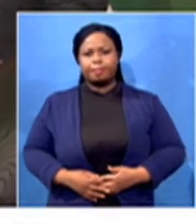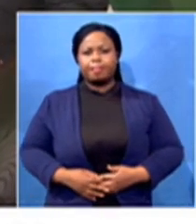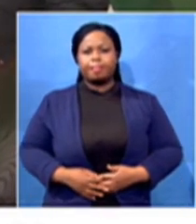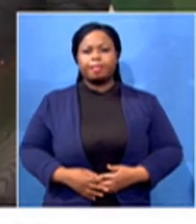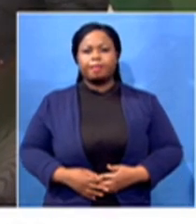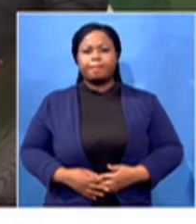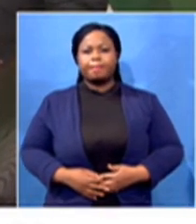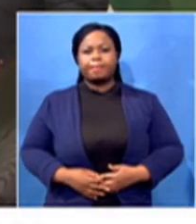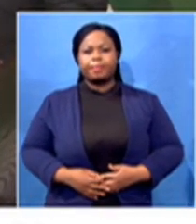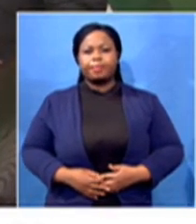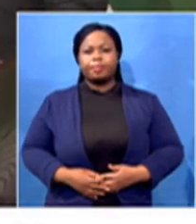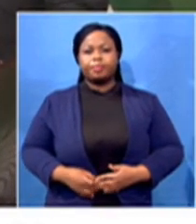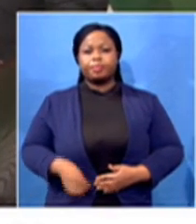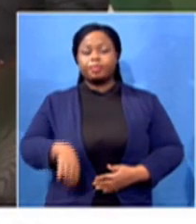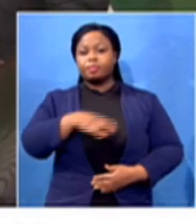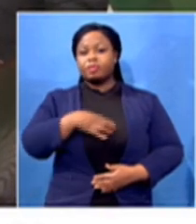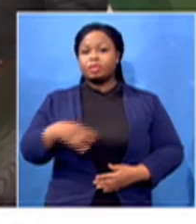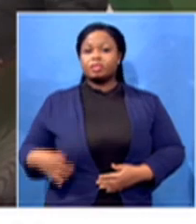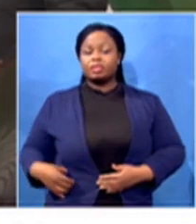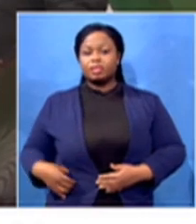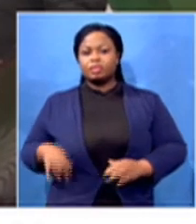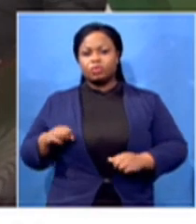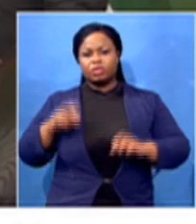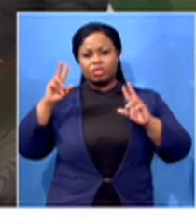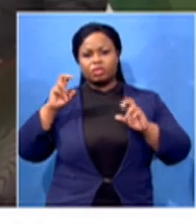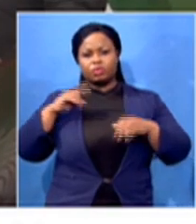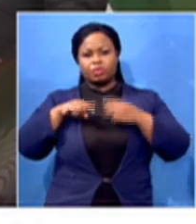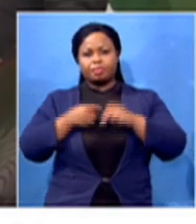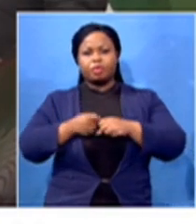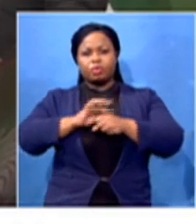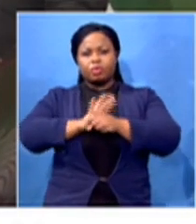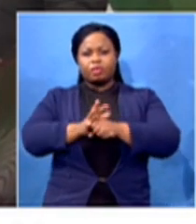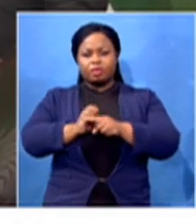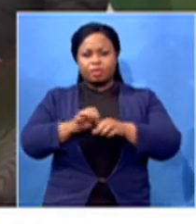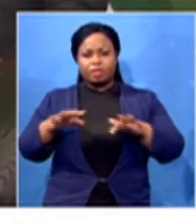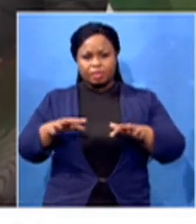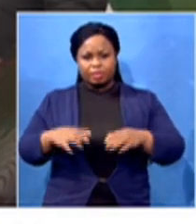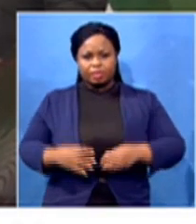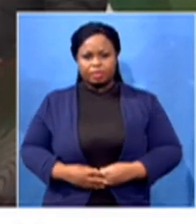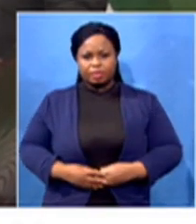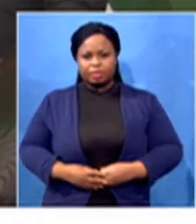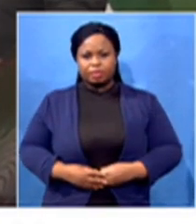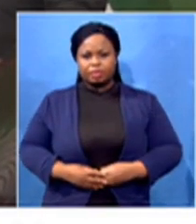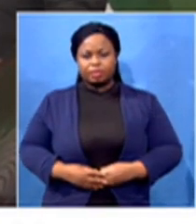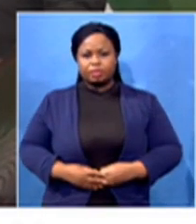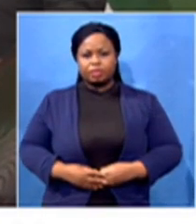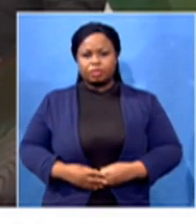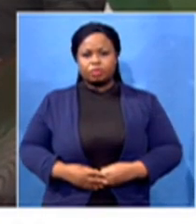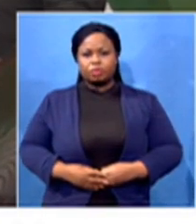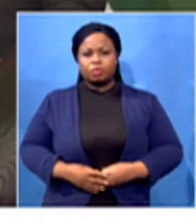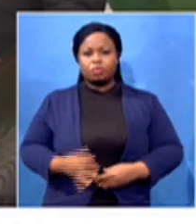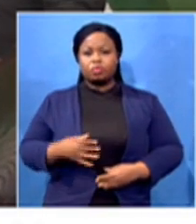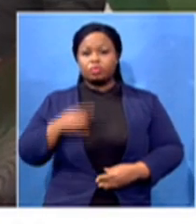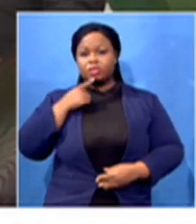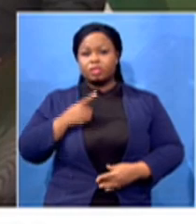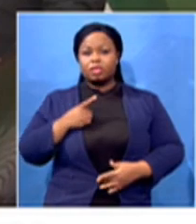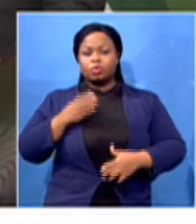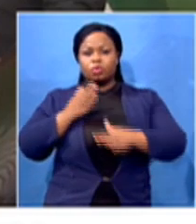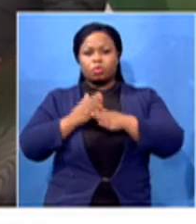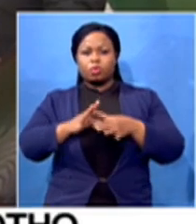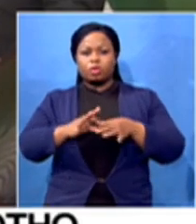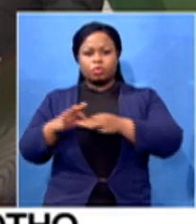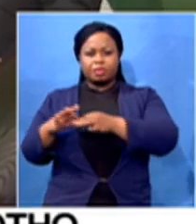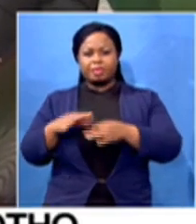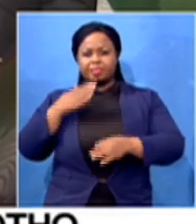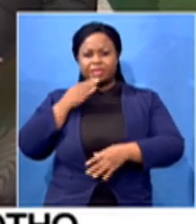on the post-COVID-19 economic plans of the city trying to work together. You can just elaborate on that.